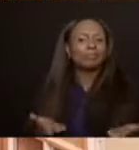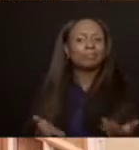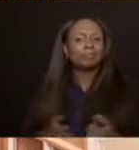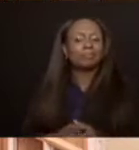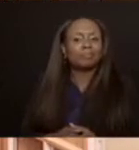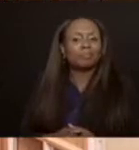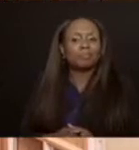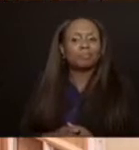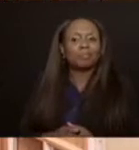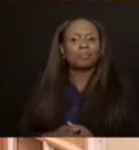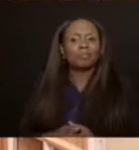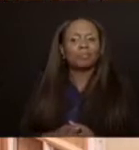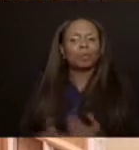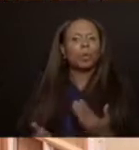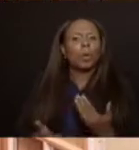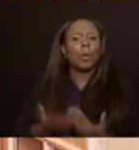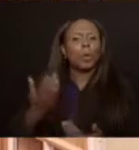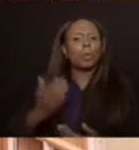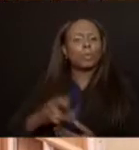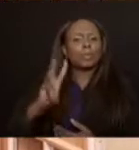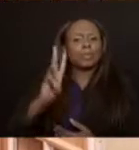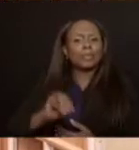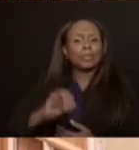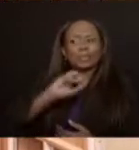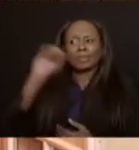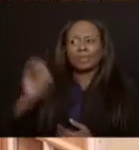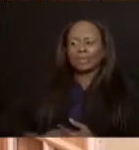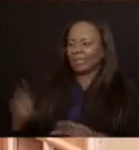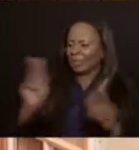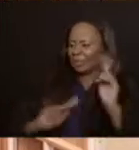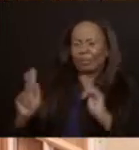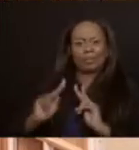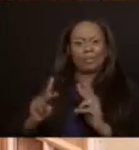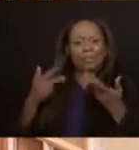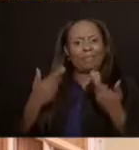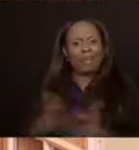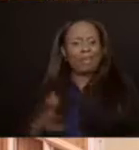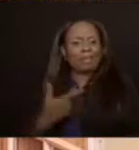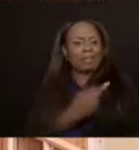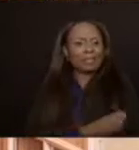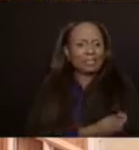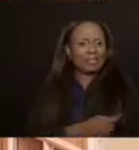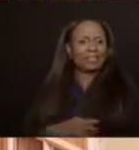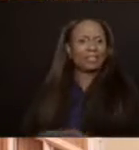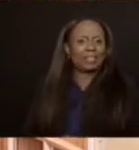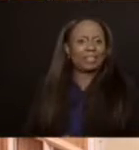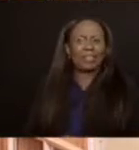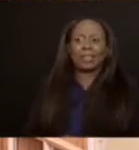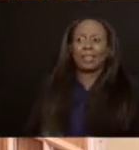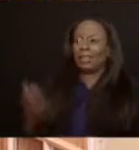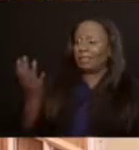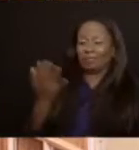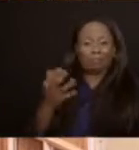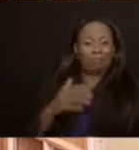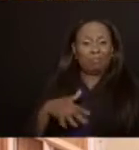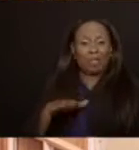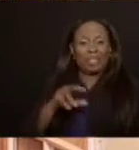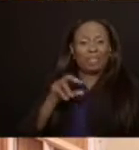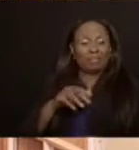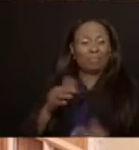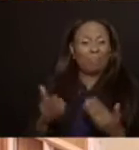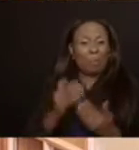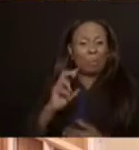that we can have almost 60% of the eligible population, 6 out of every 10 persons effectively in this